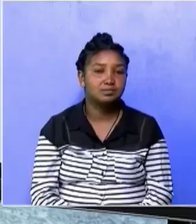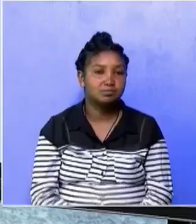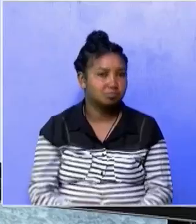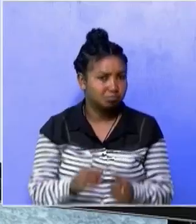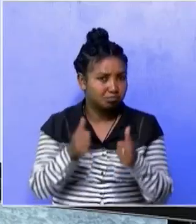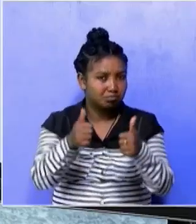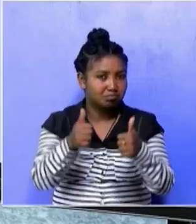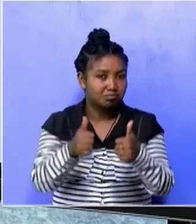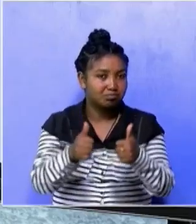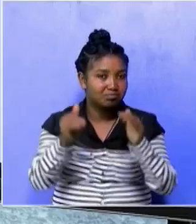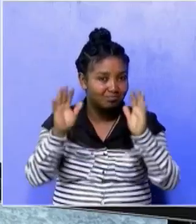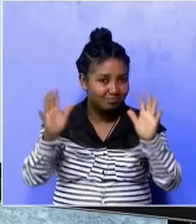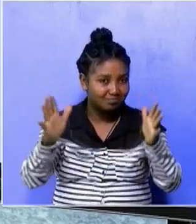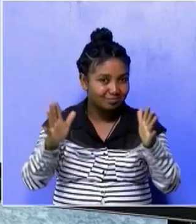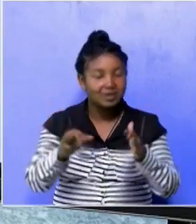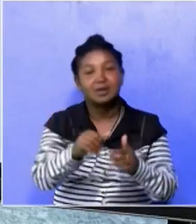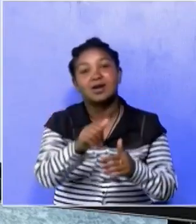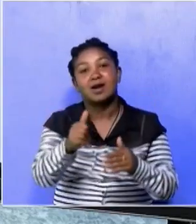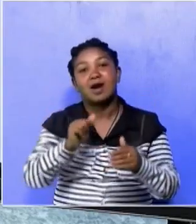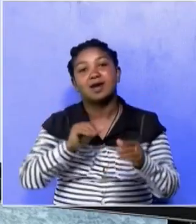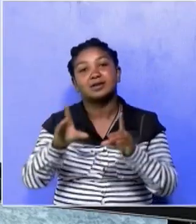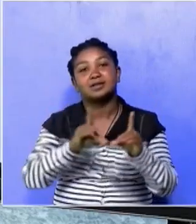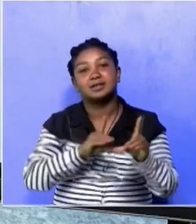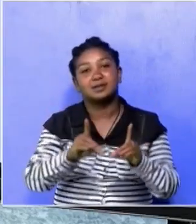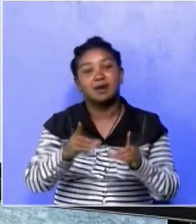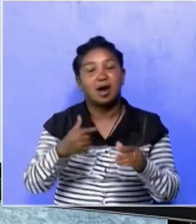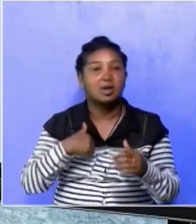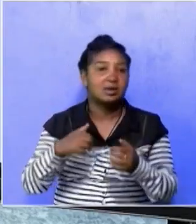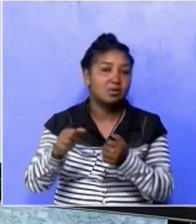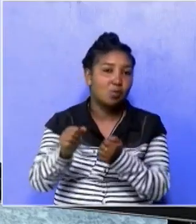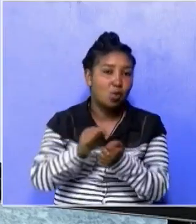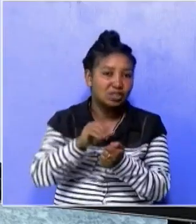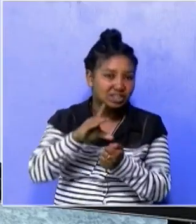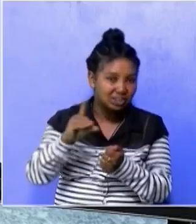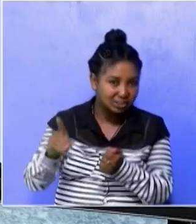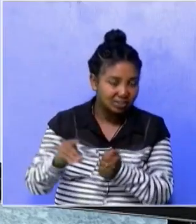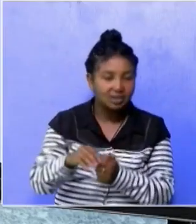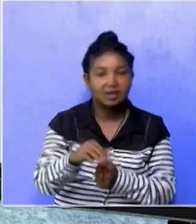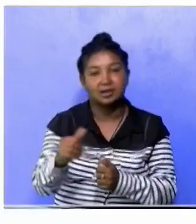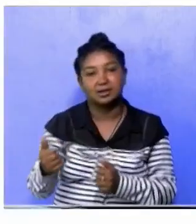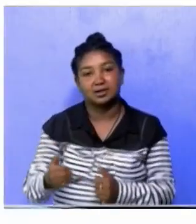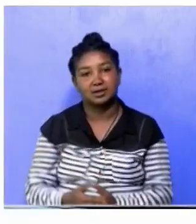You're welcome. I did washed. Again.